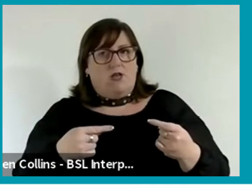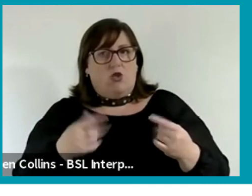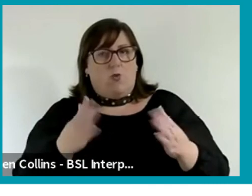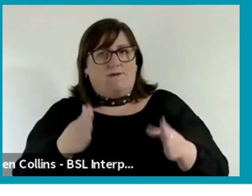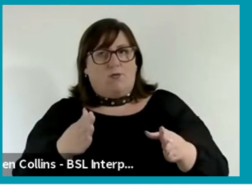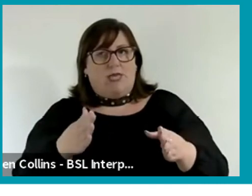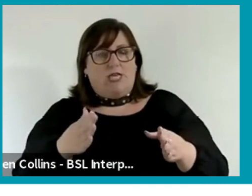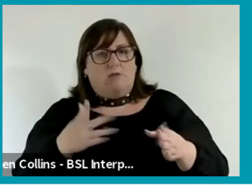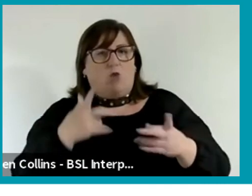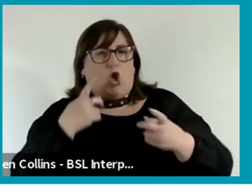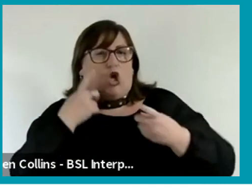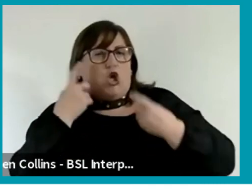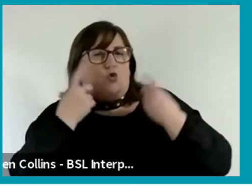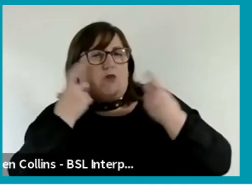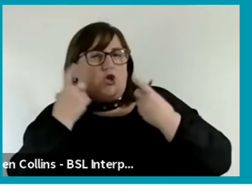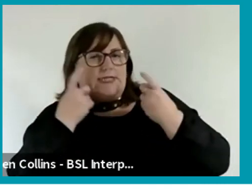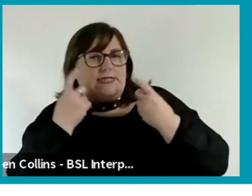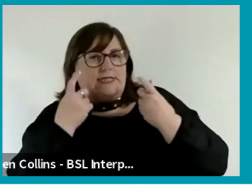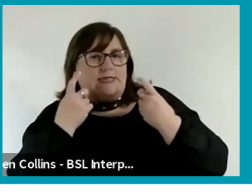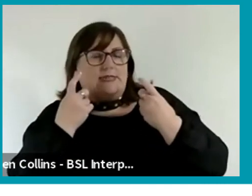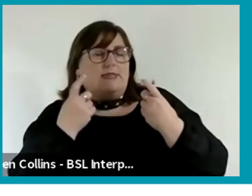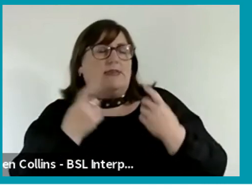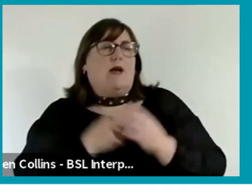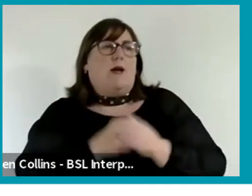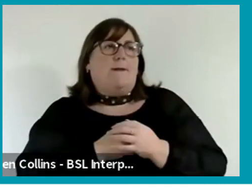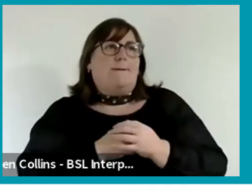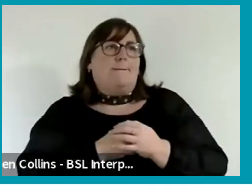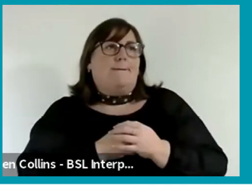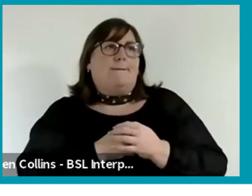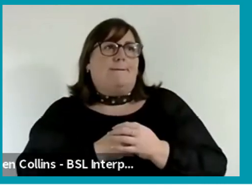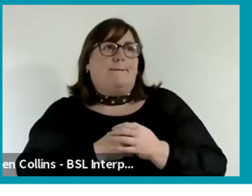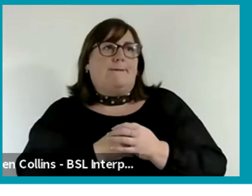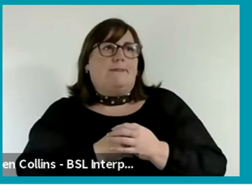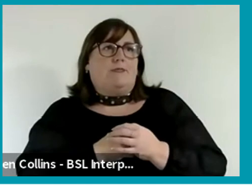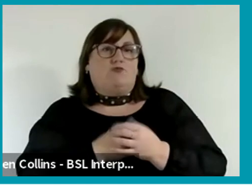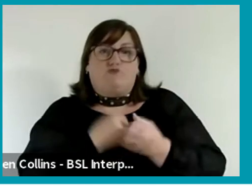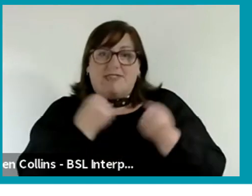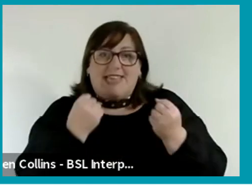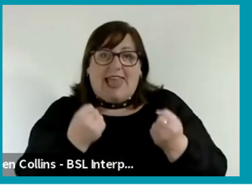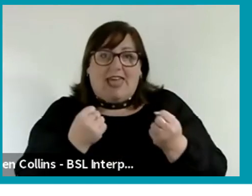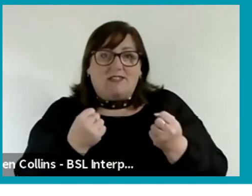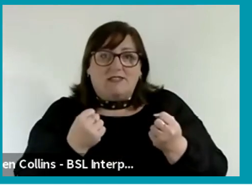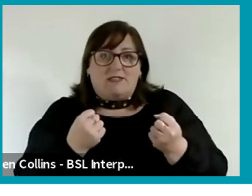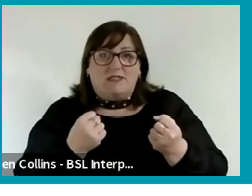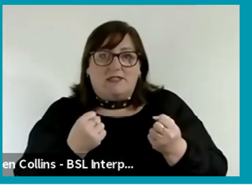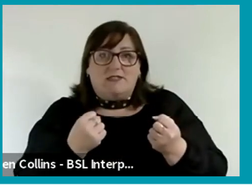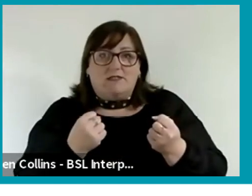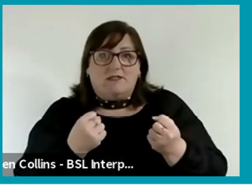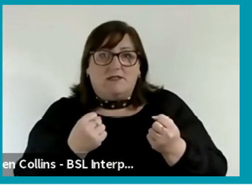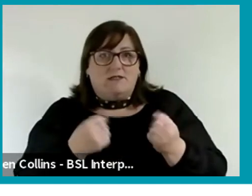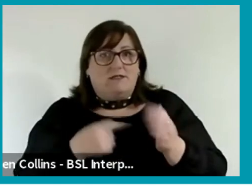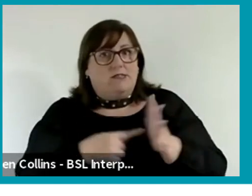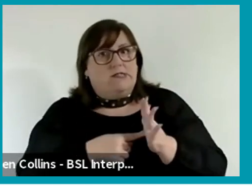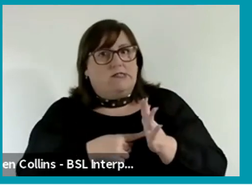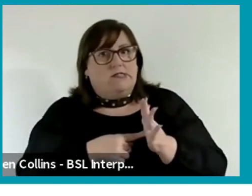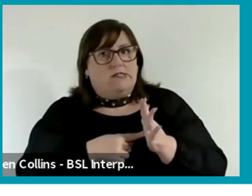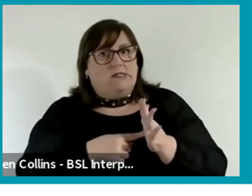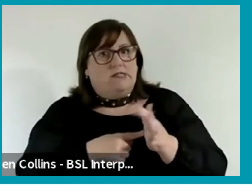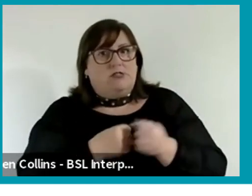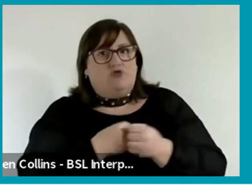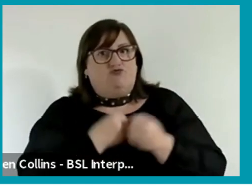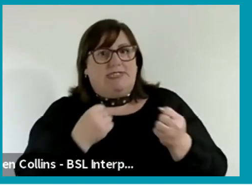curiosity to keep you driving, that the resilience we've already spoken about, which is one of our core values, resilient